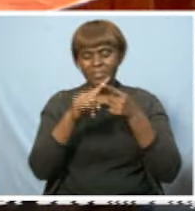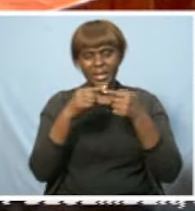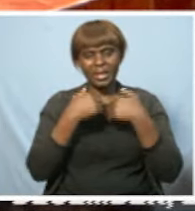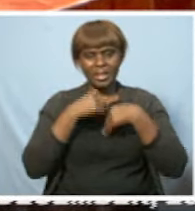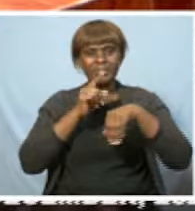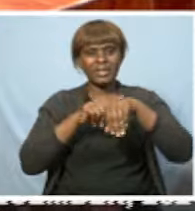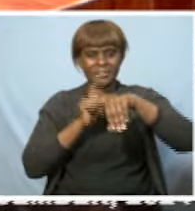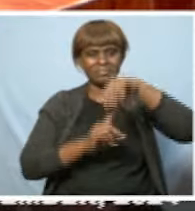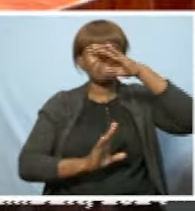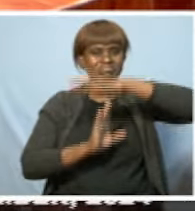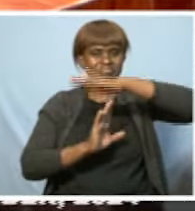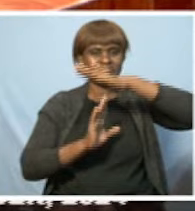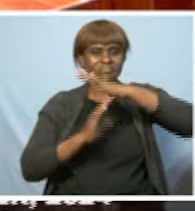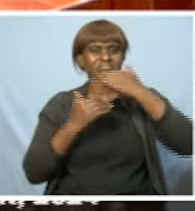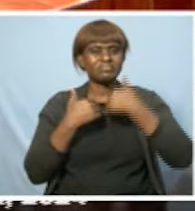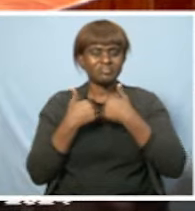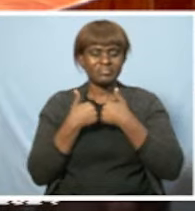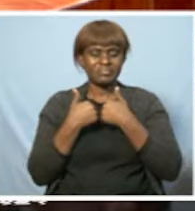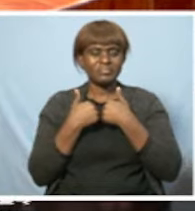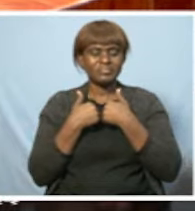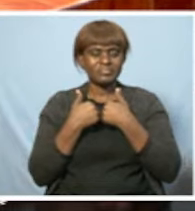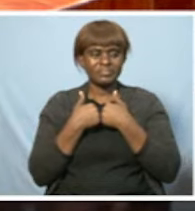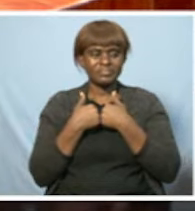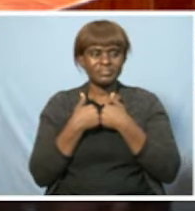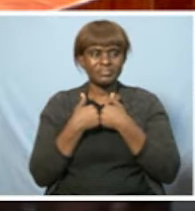of time, and